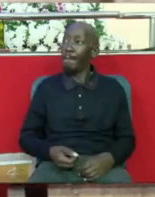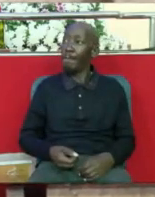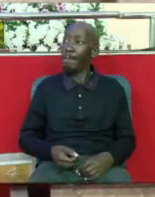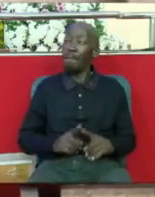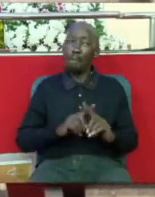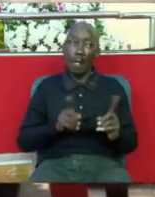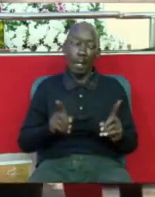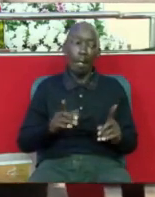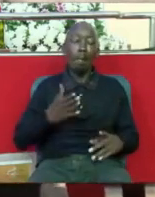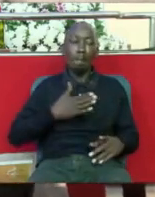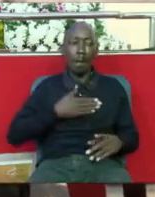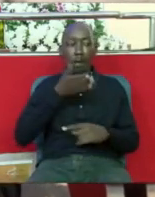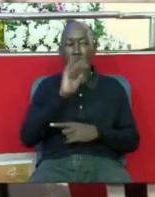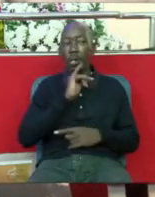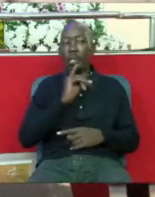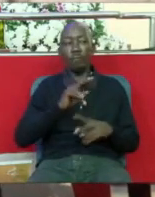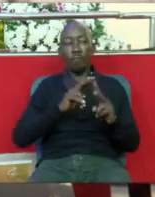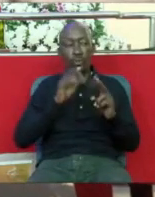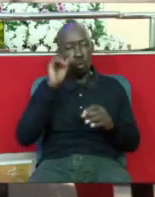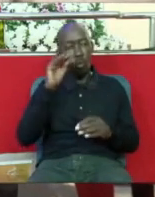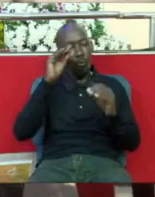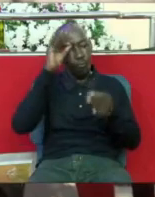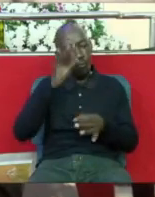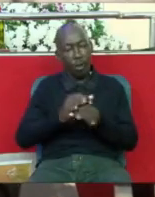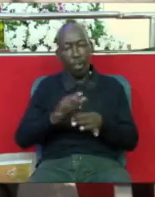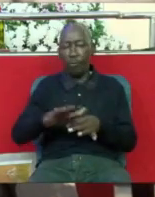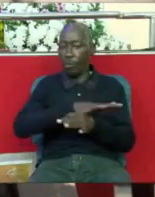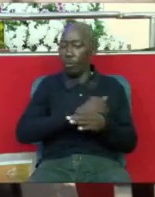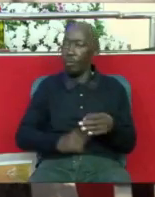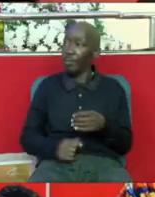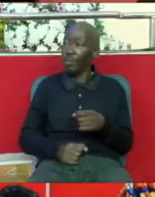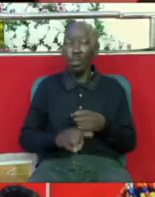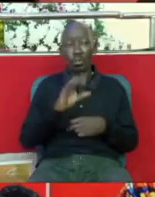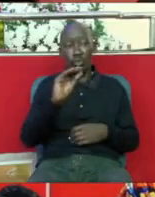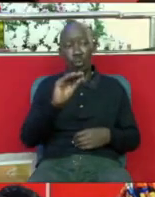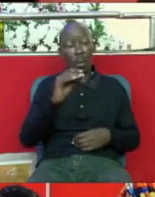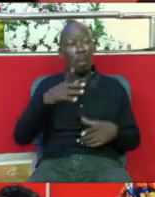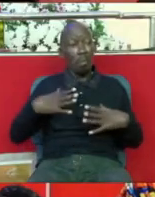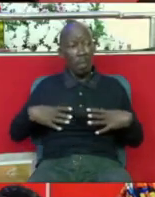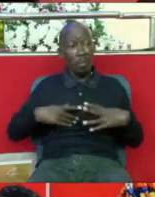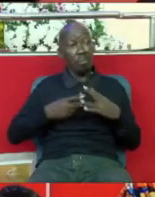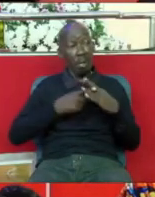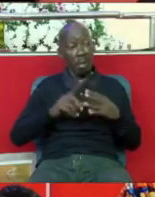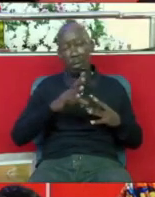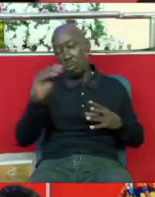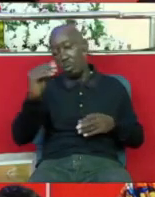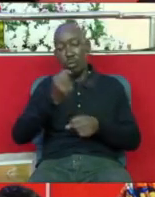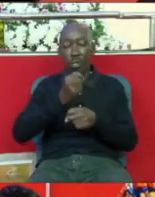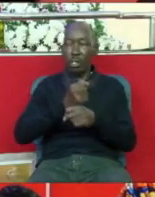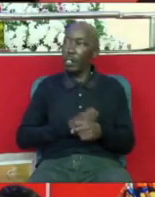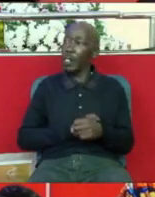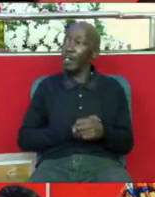But my God is so faithful. Lakini Mungu wangu ni mwaminifu. So people began going to work. Na hivyo basi watu wakaanza